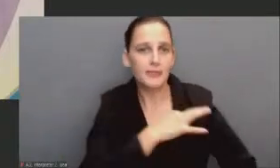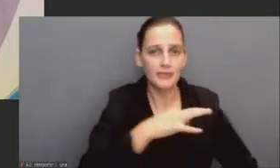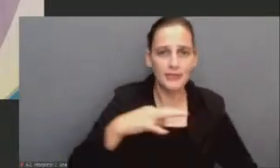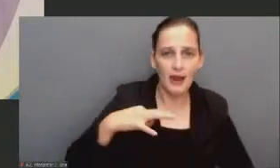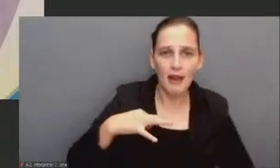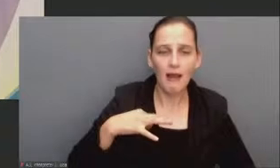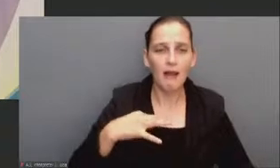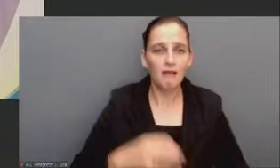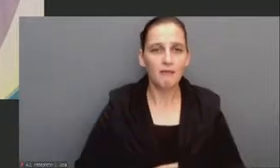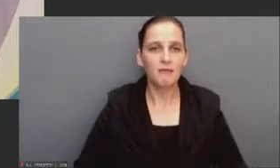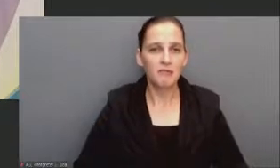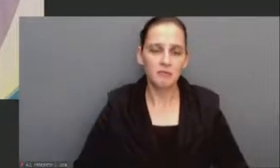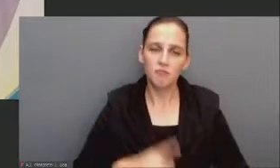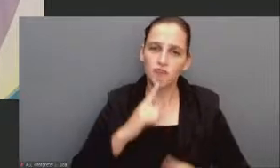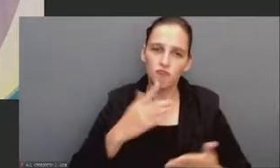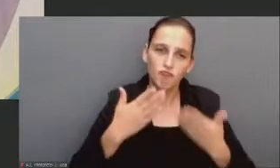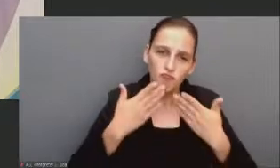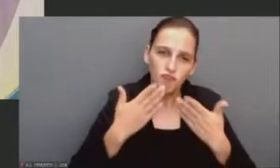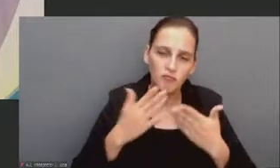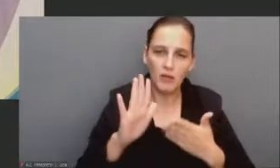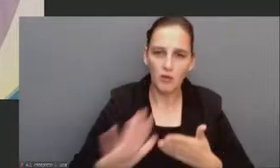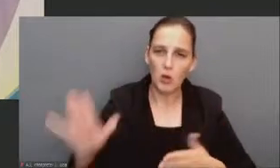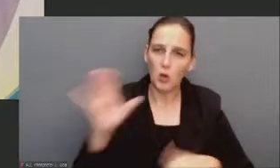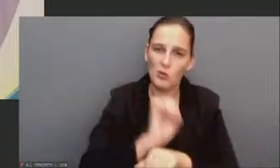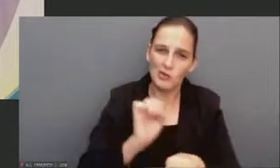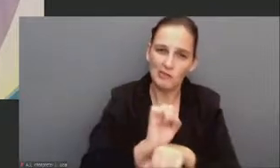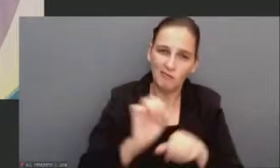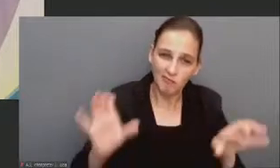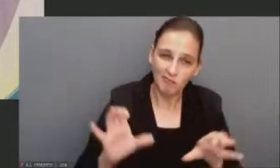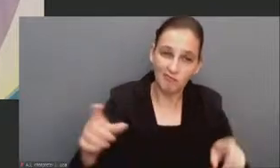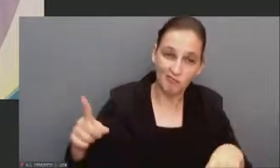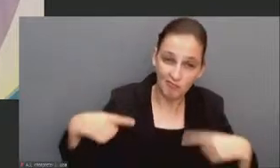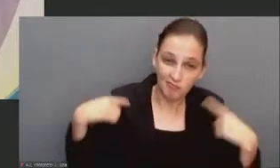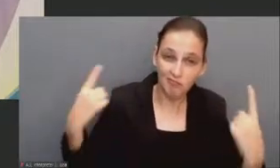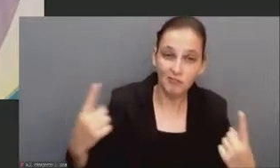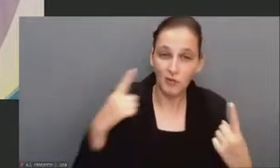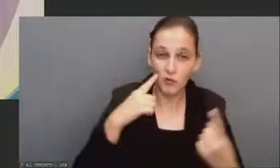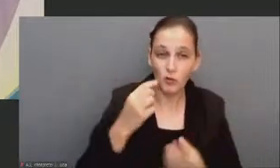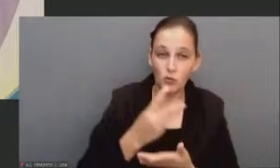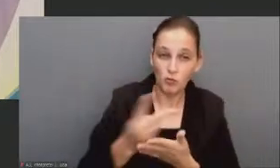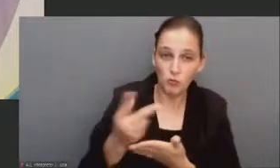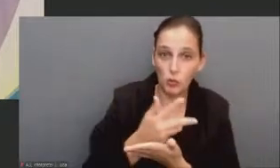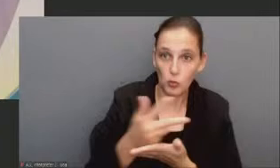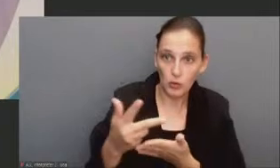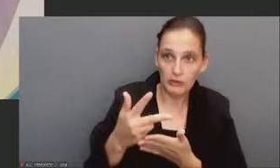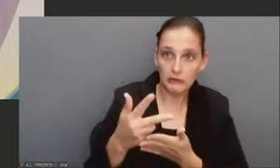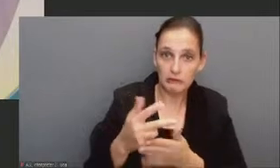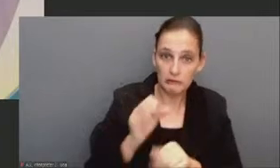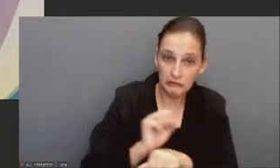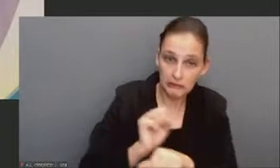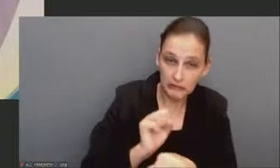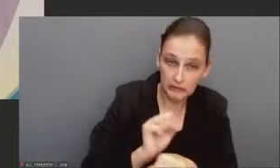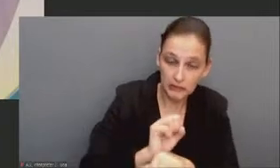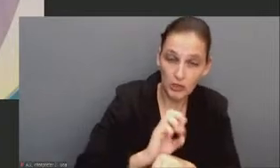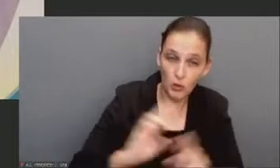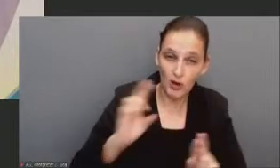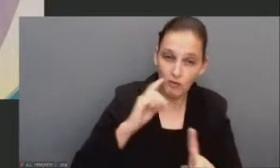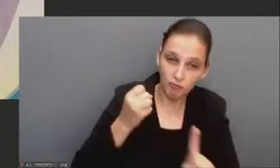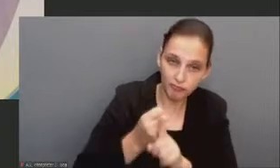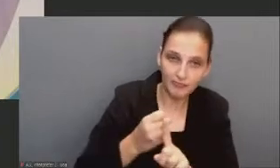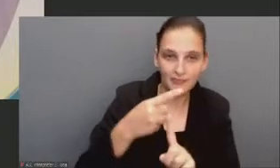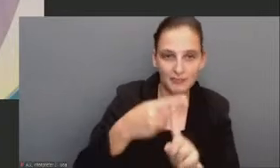members. Everyone really put in a lot of work for the past several weeks, including for this June sprint.